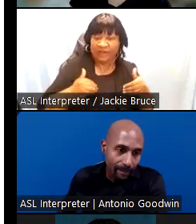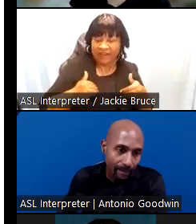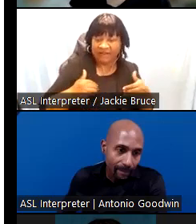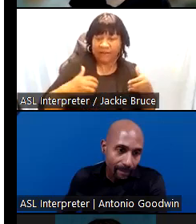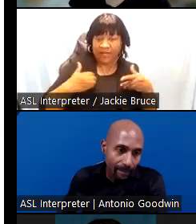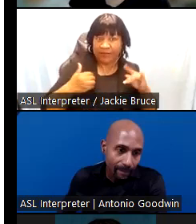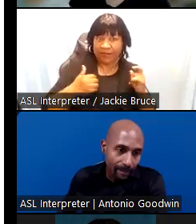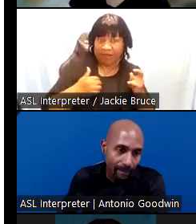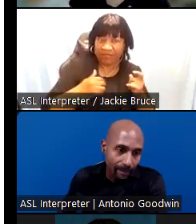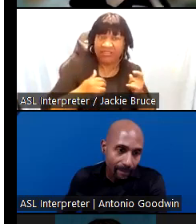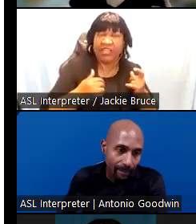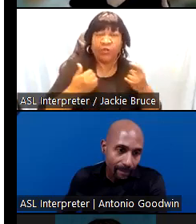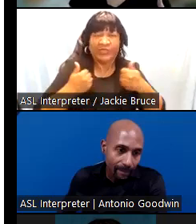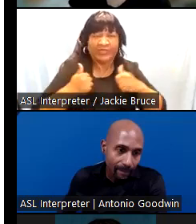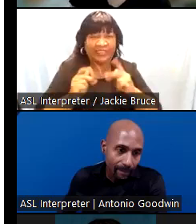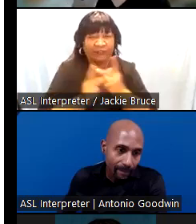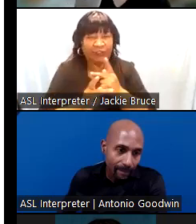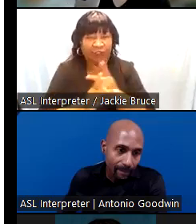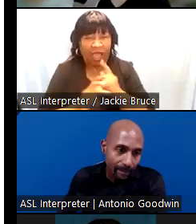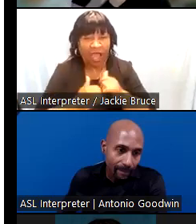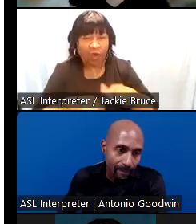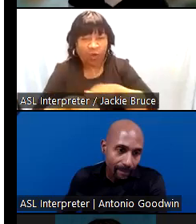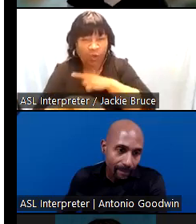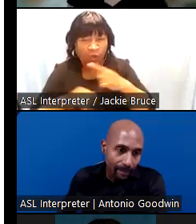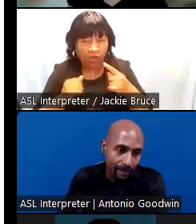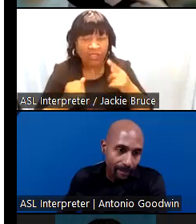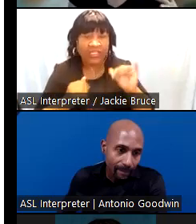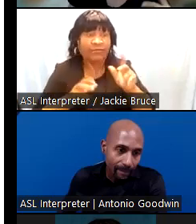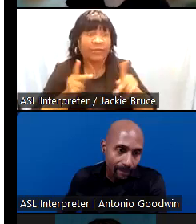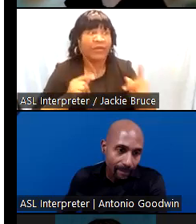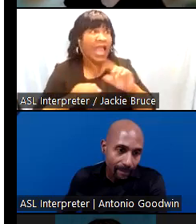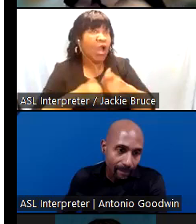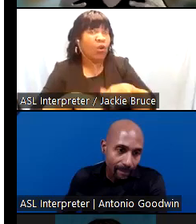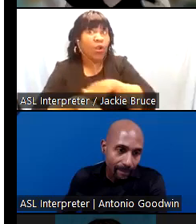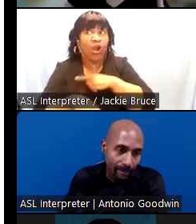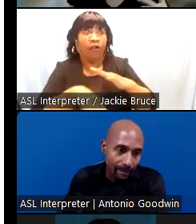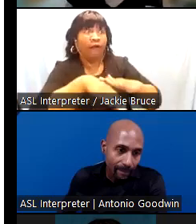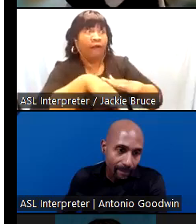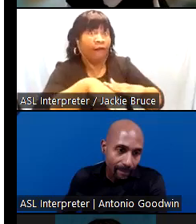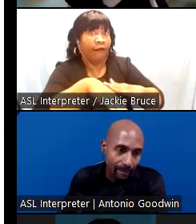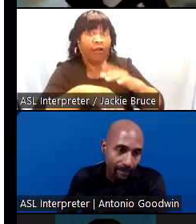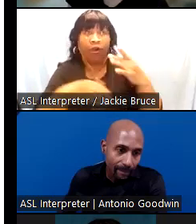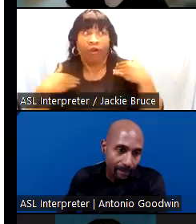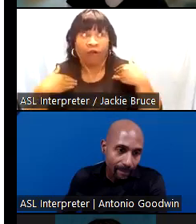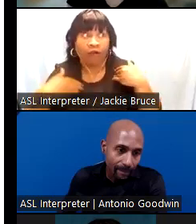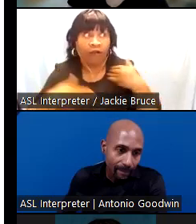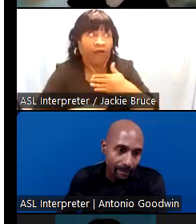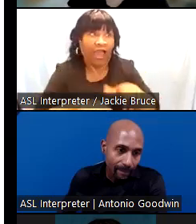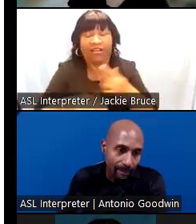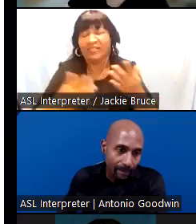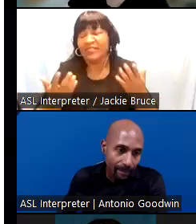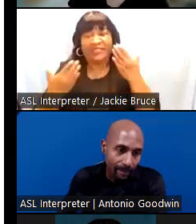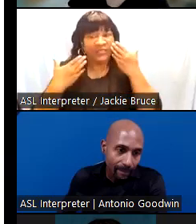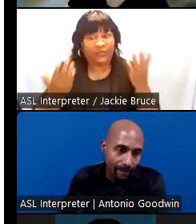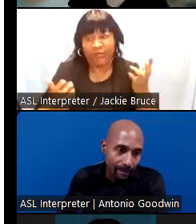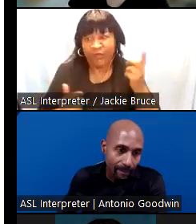And we're still figuring out how long. So if someone's going to ask me, how long? We're still figuring all that out. And really, it